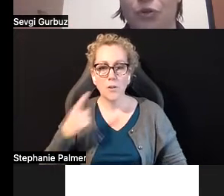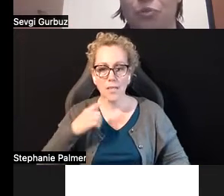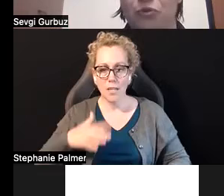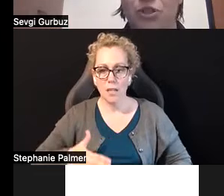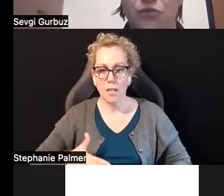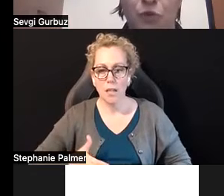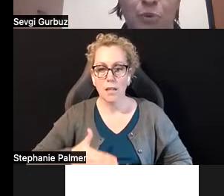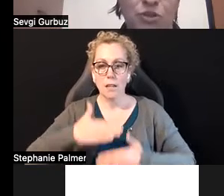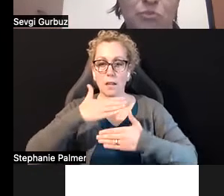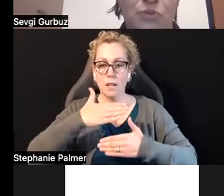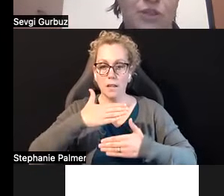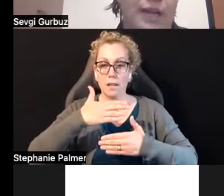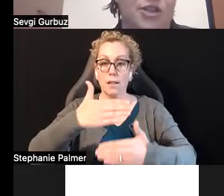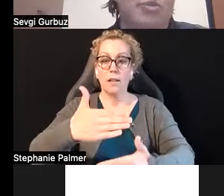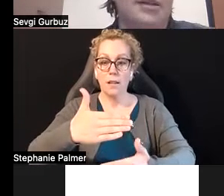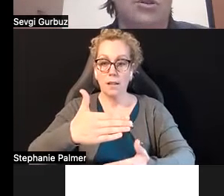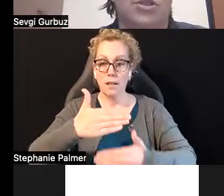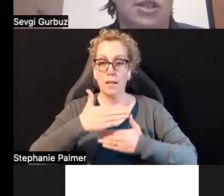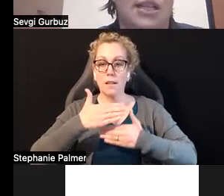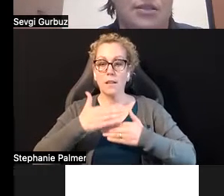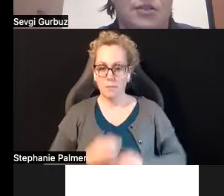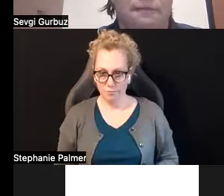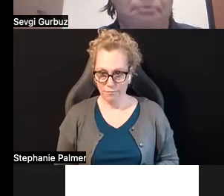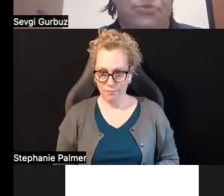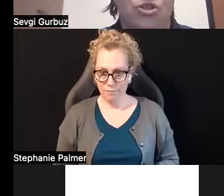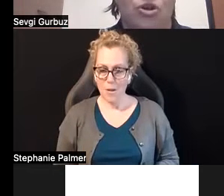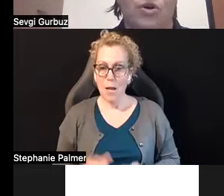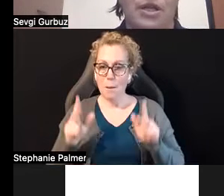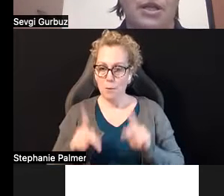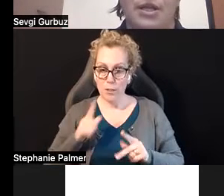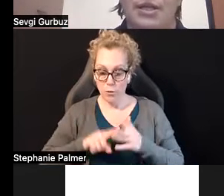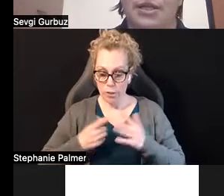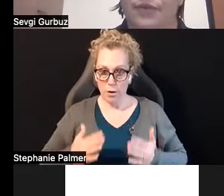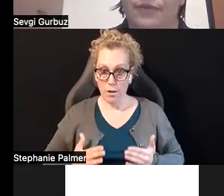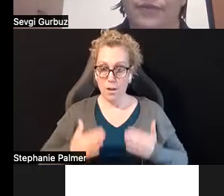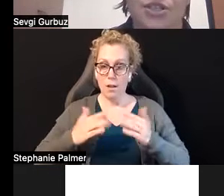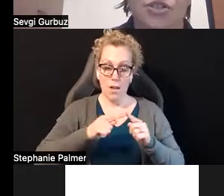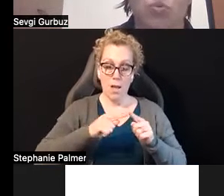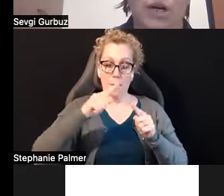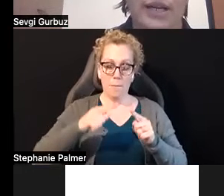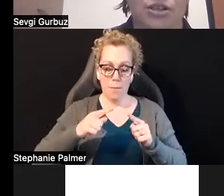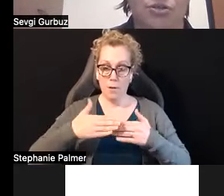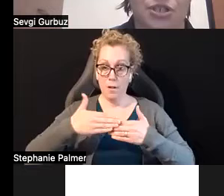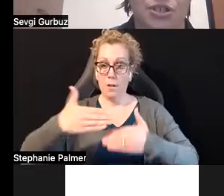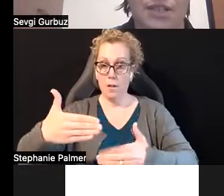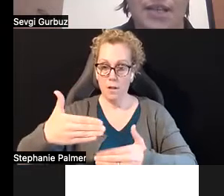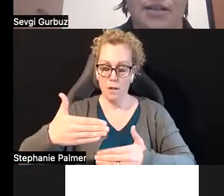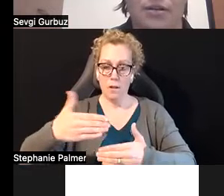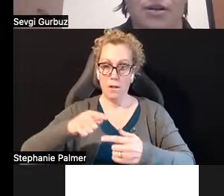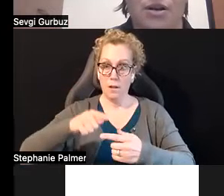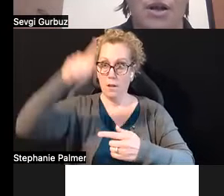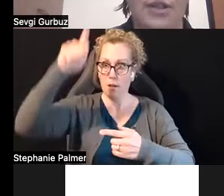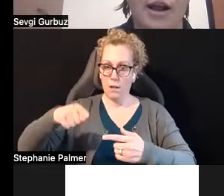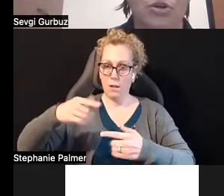are the movements for the person moving their hands back down to the knees. So this is one characteristic of the